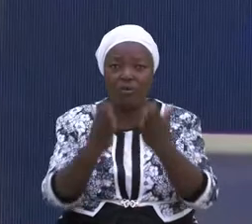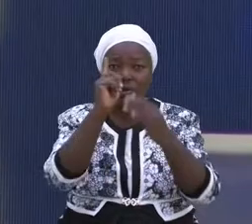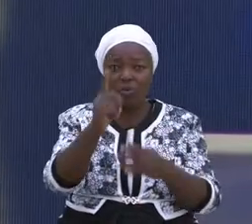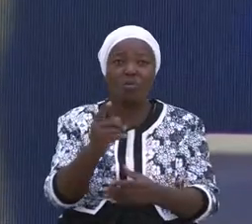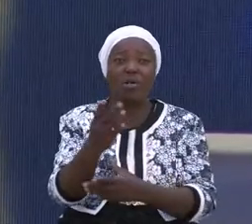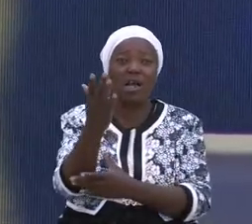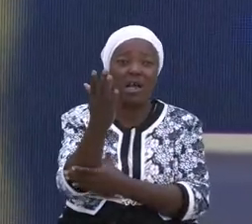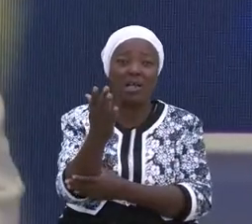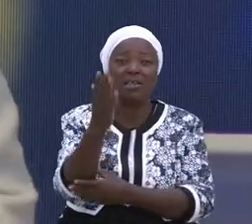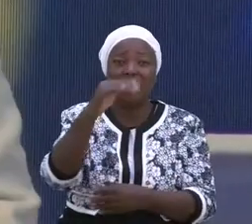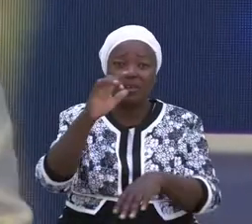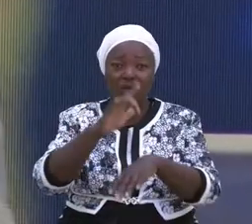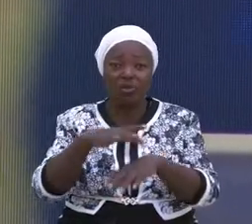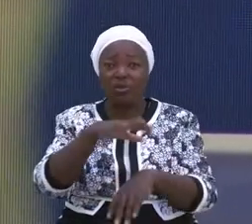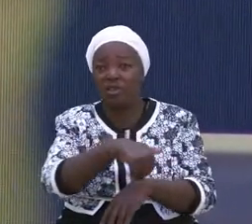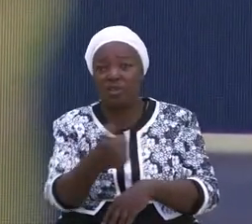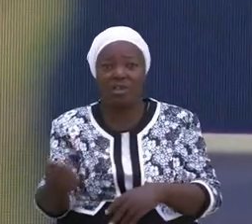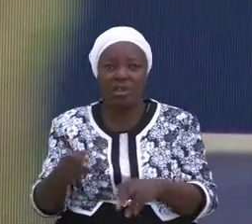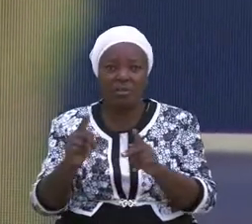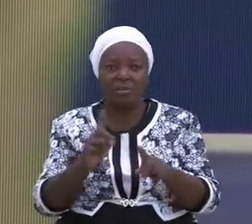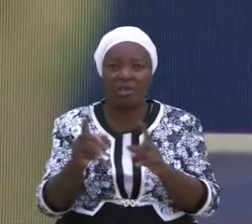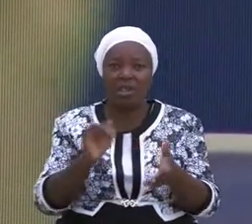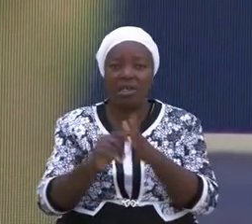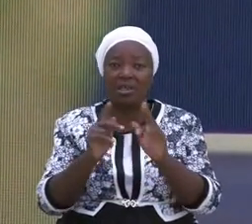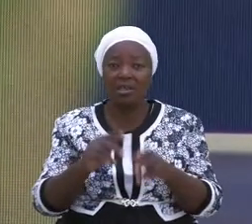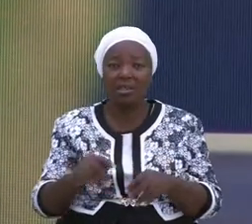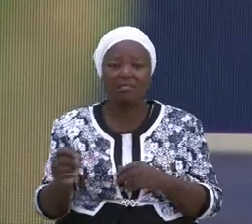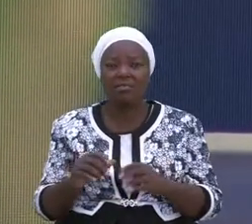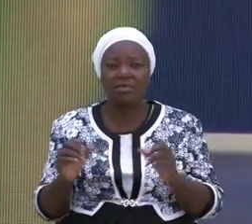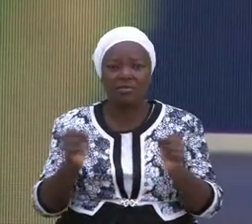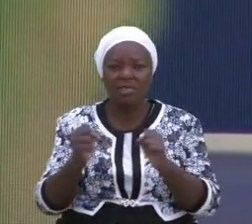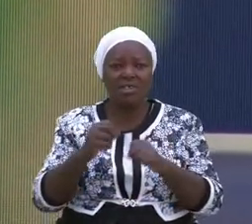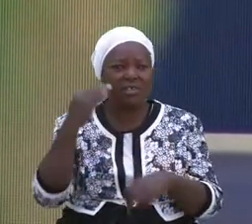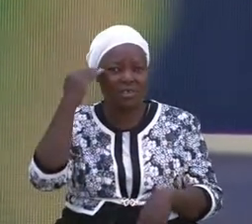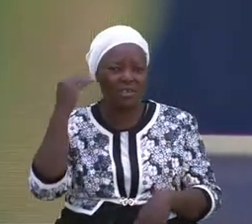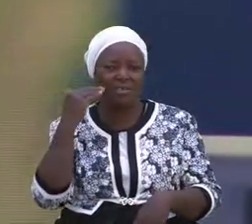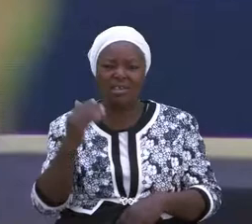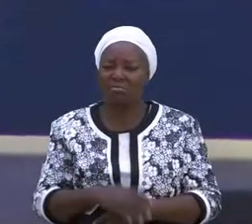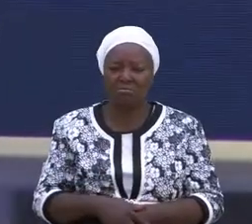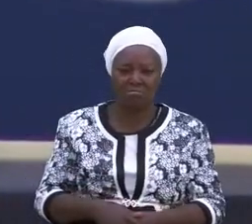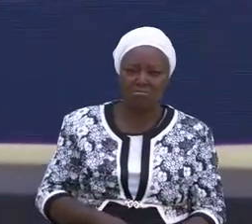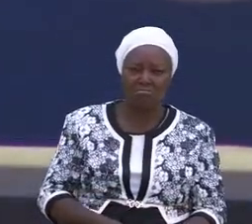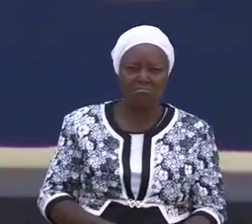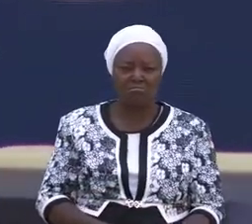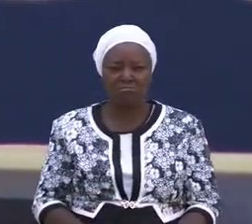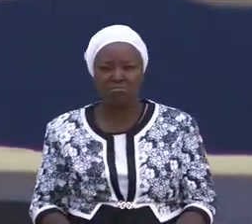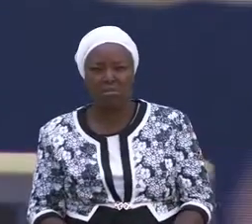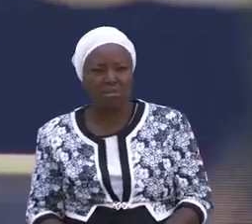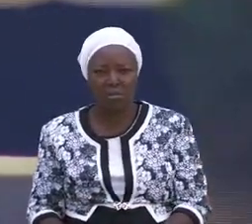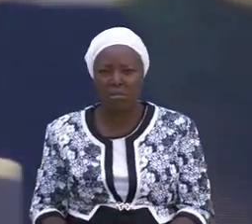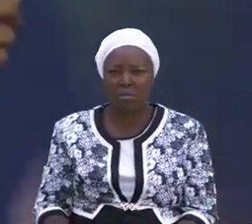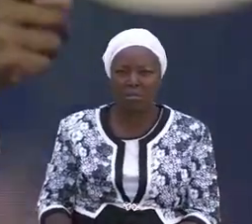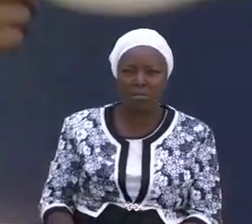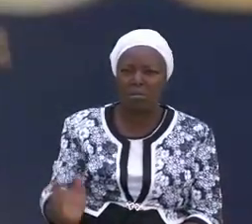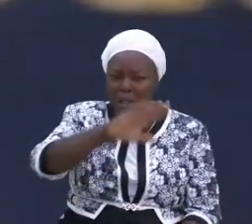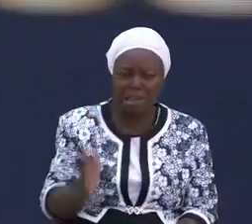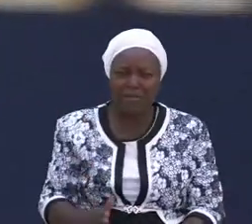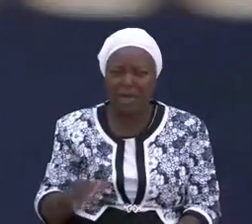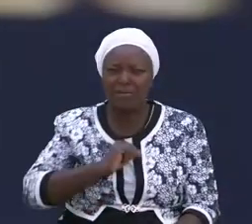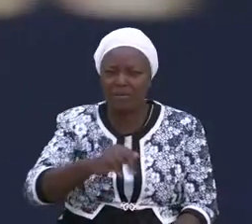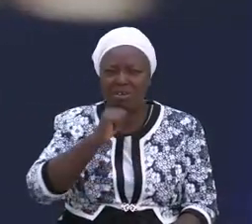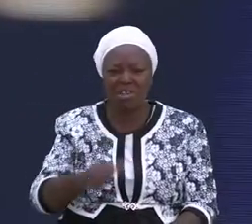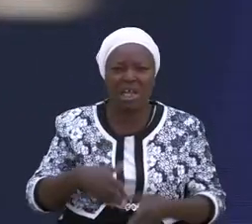other place. She shook her head and she said, never, I'll not allow this man to use